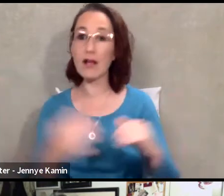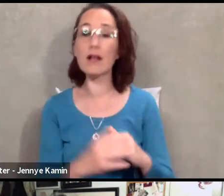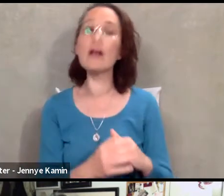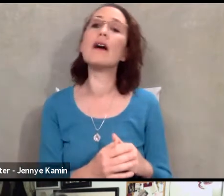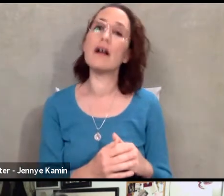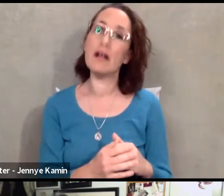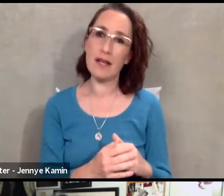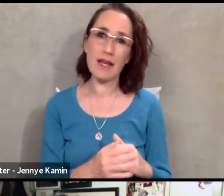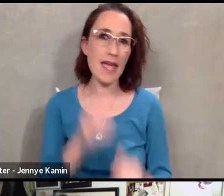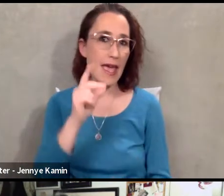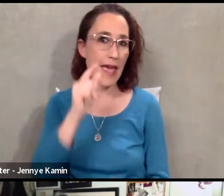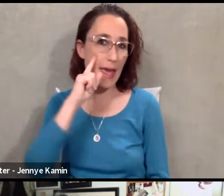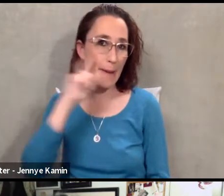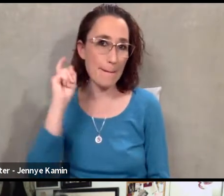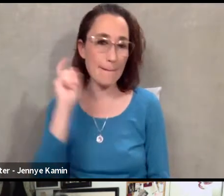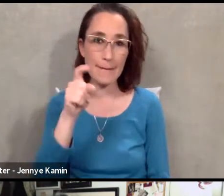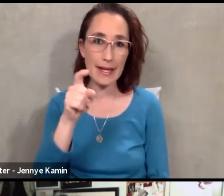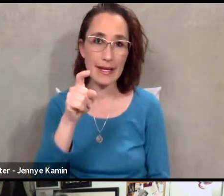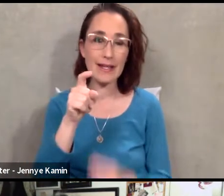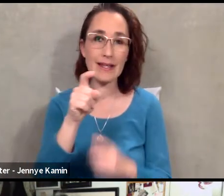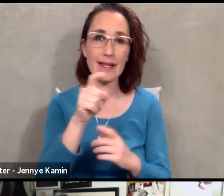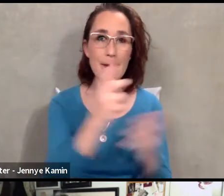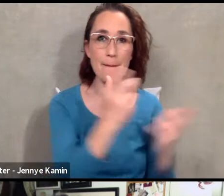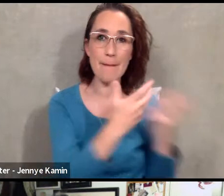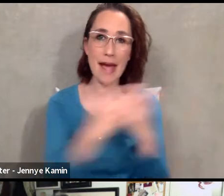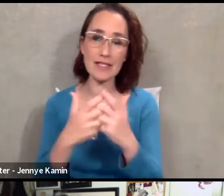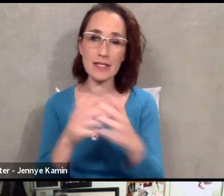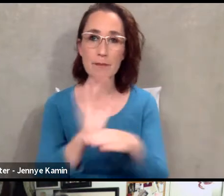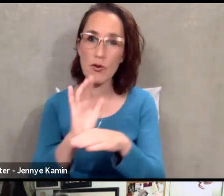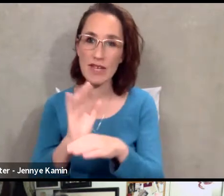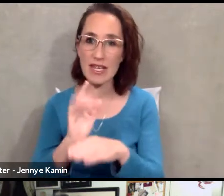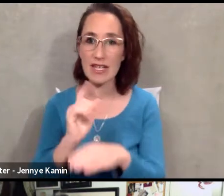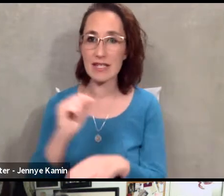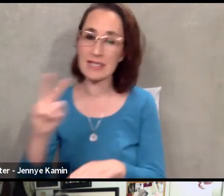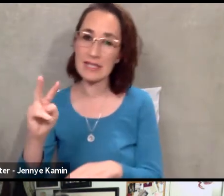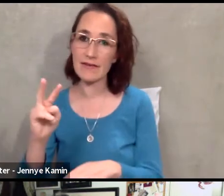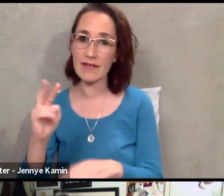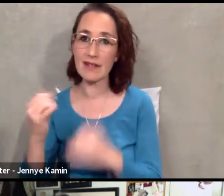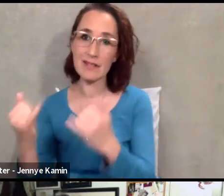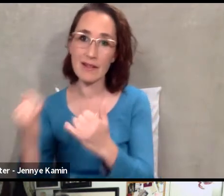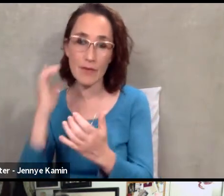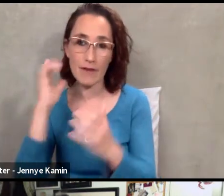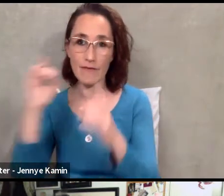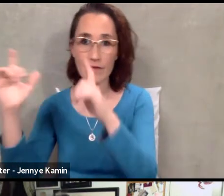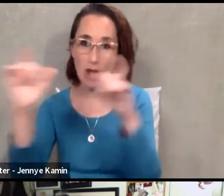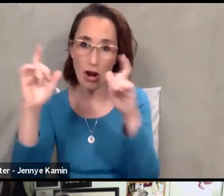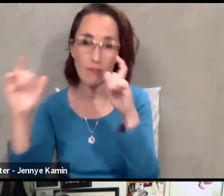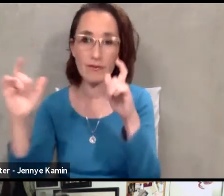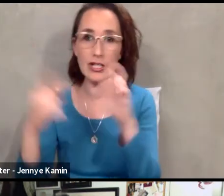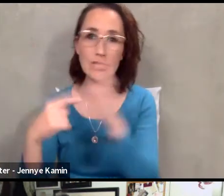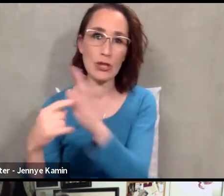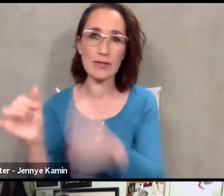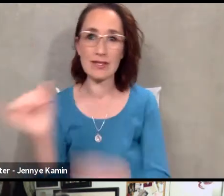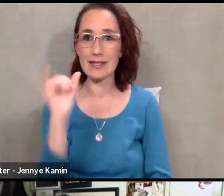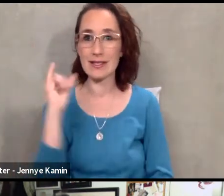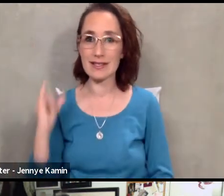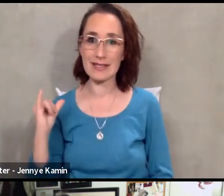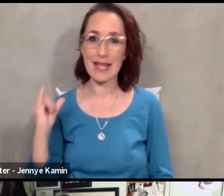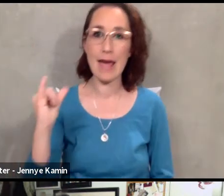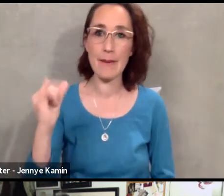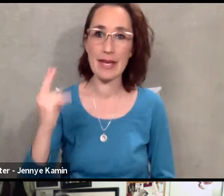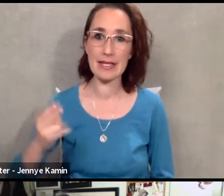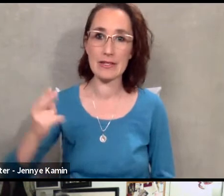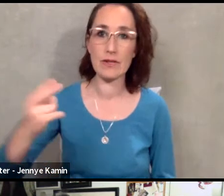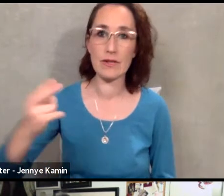trace immediately to movies and TV and contemporary photography. And so what I